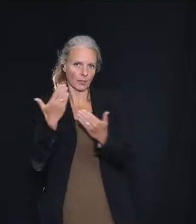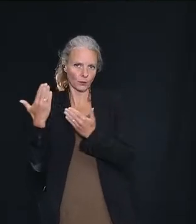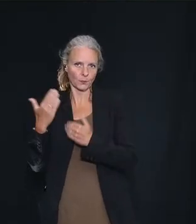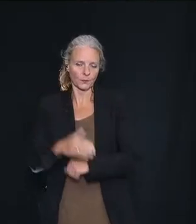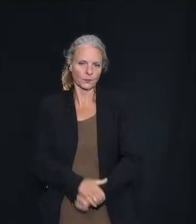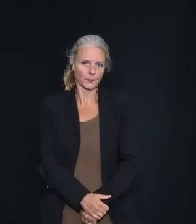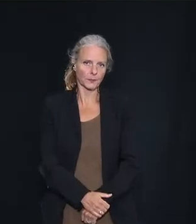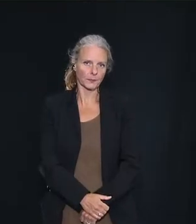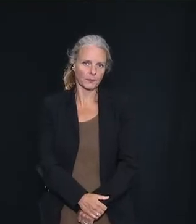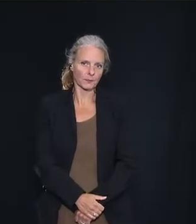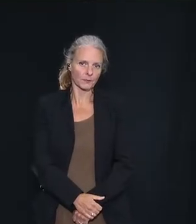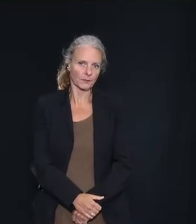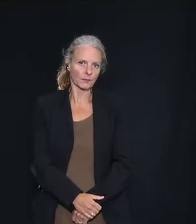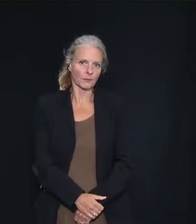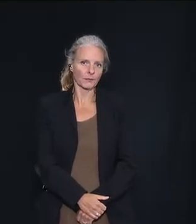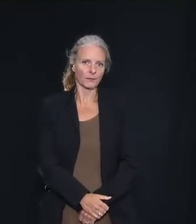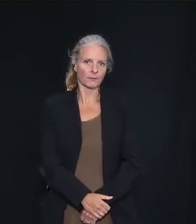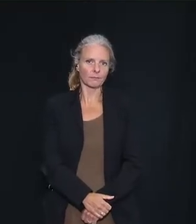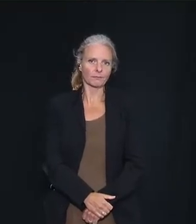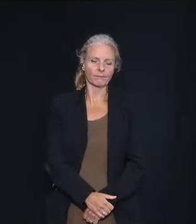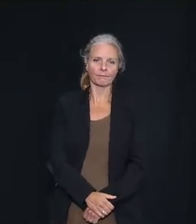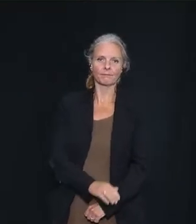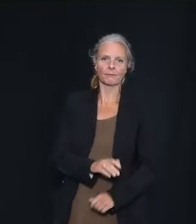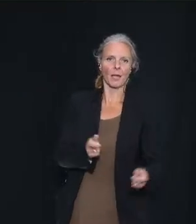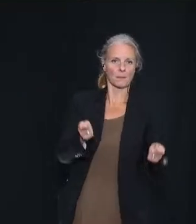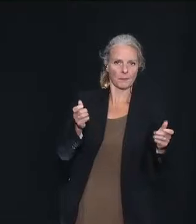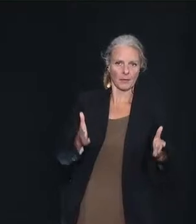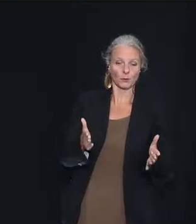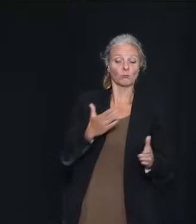Veuillez vous asseoir. Please be seated.